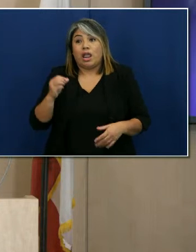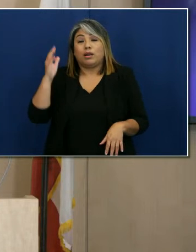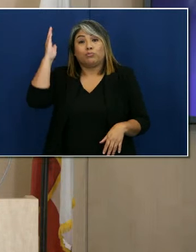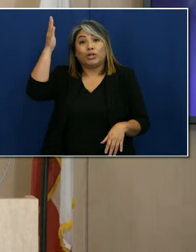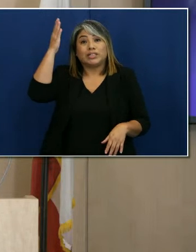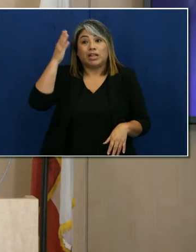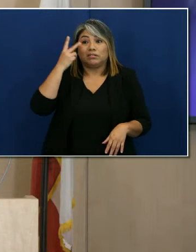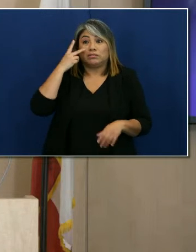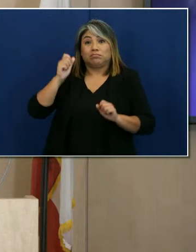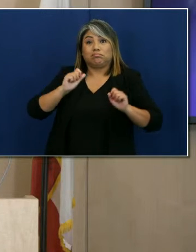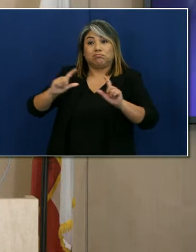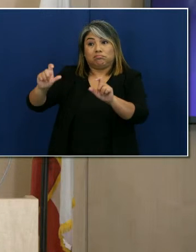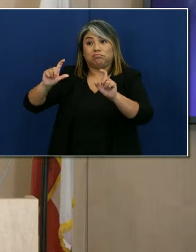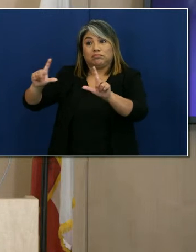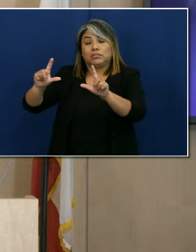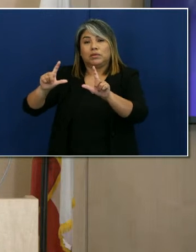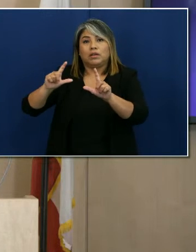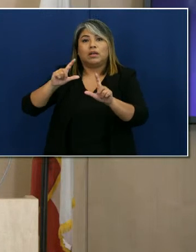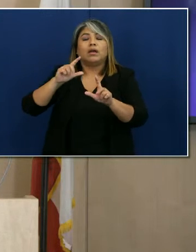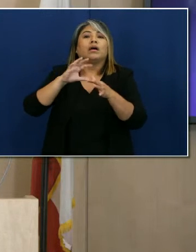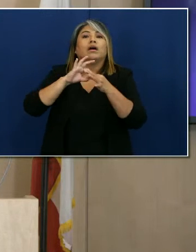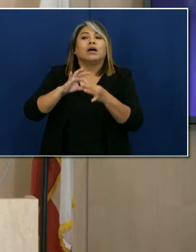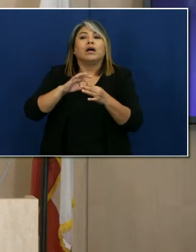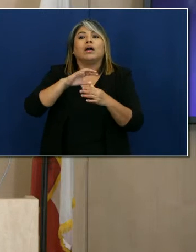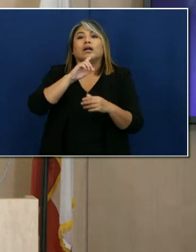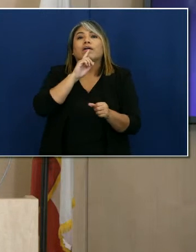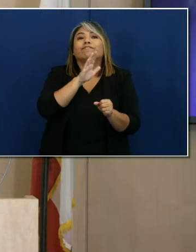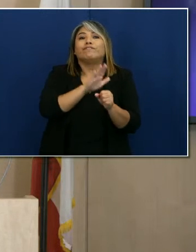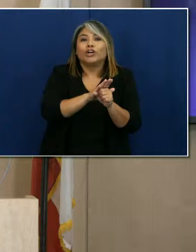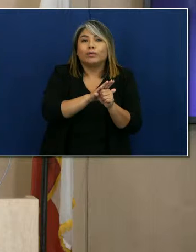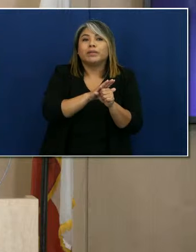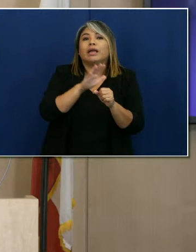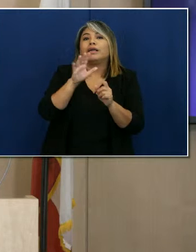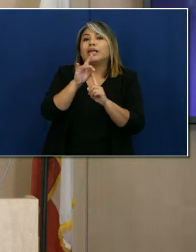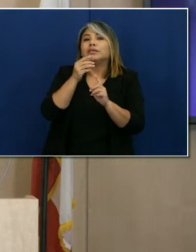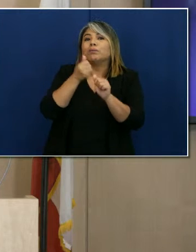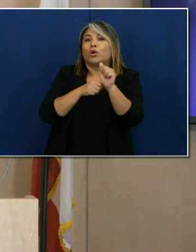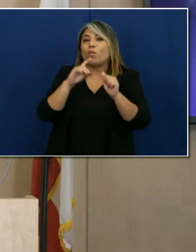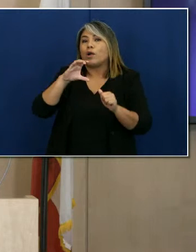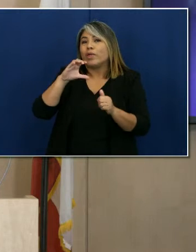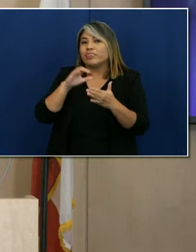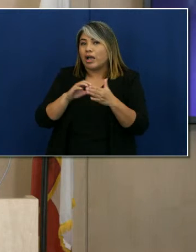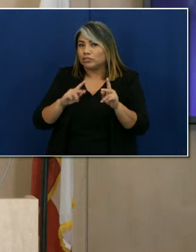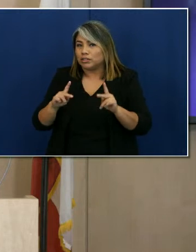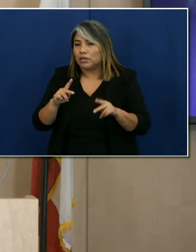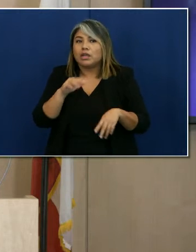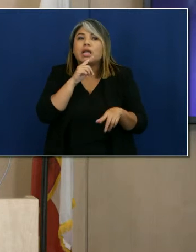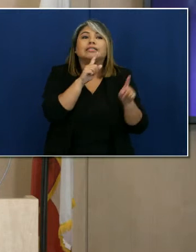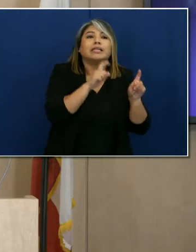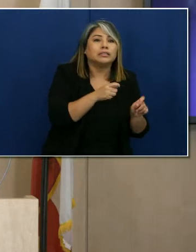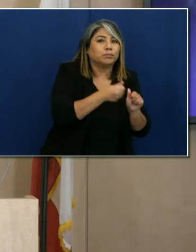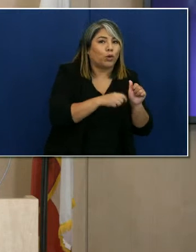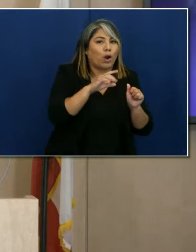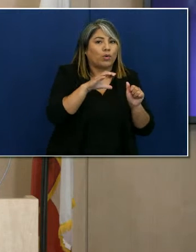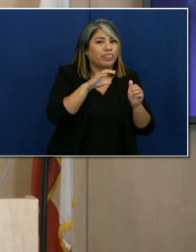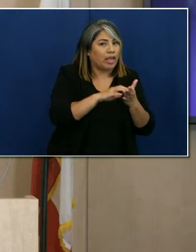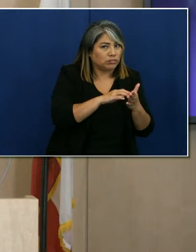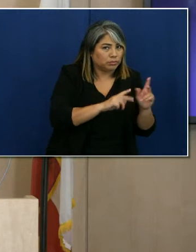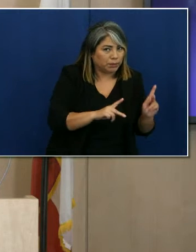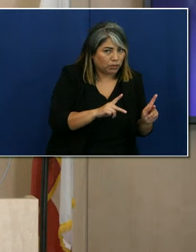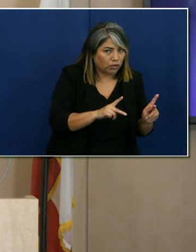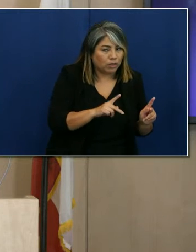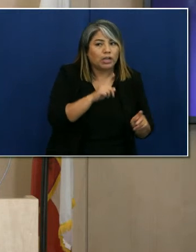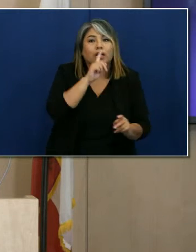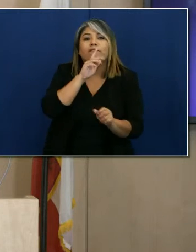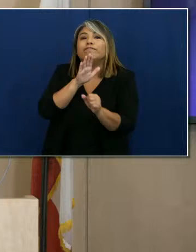here are on confirmed cases per 100,000, not tests per 100,000, it's confirmed cases.